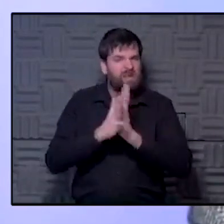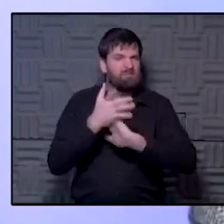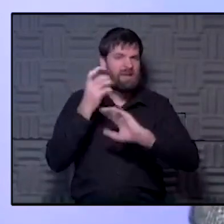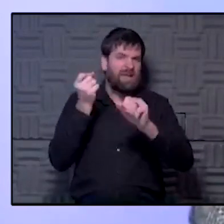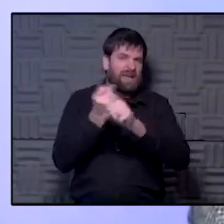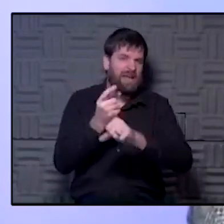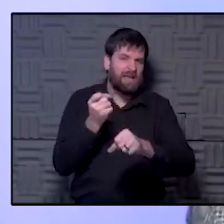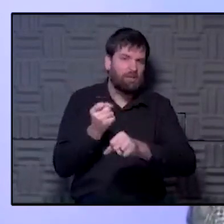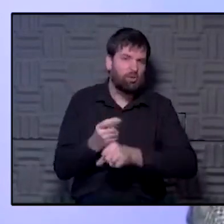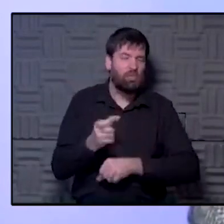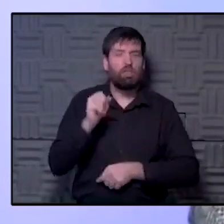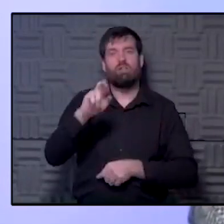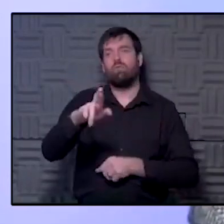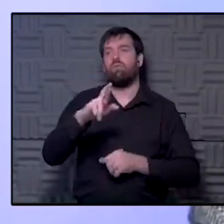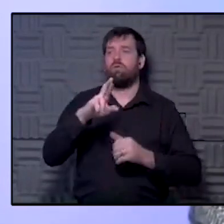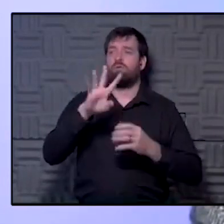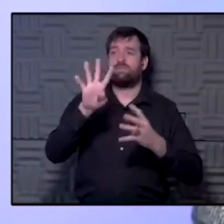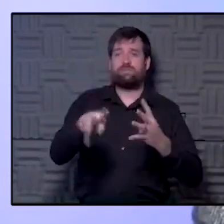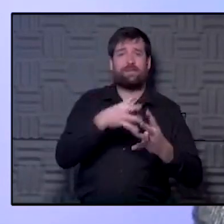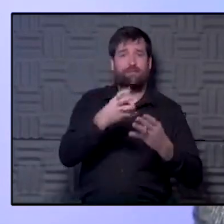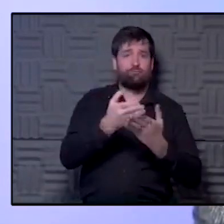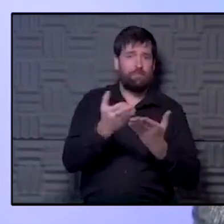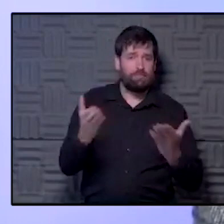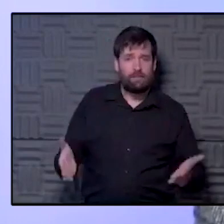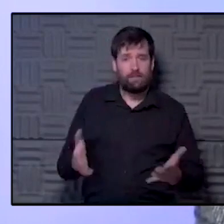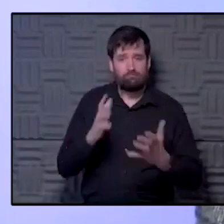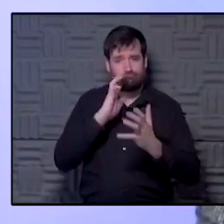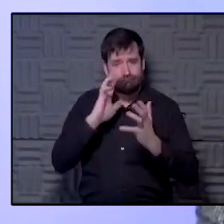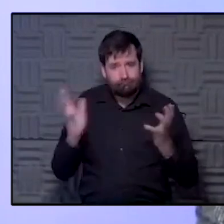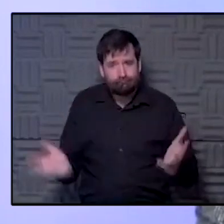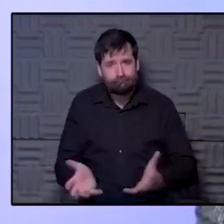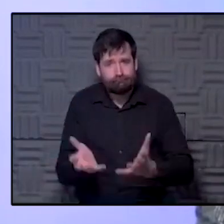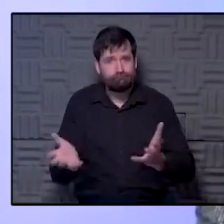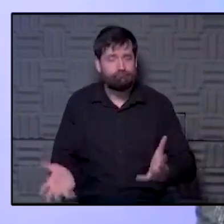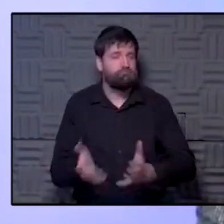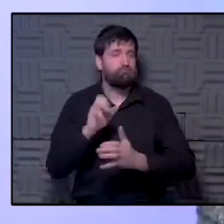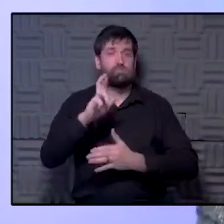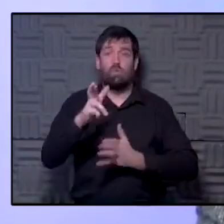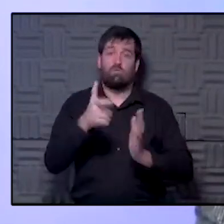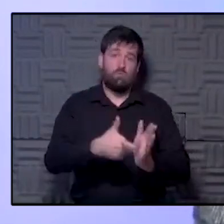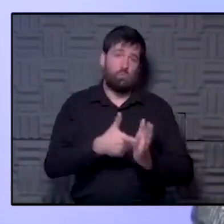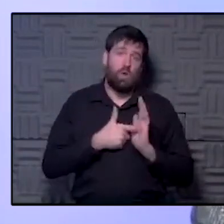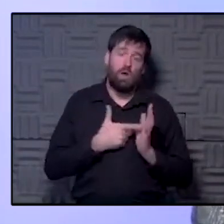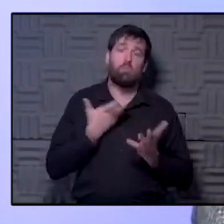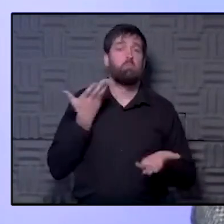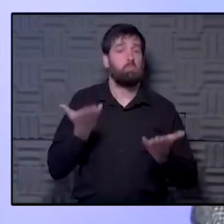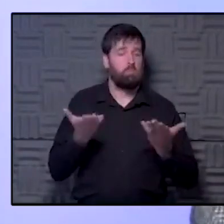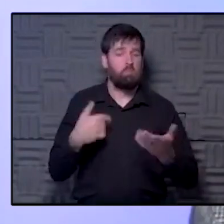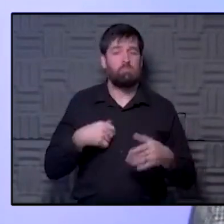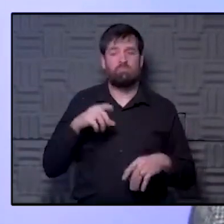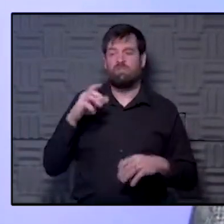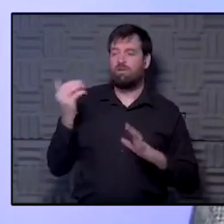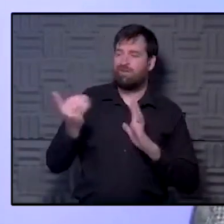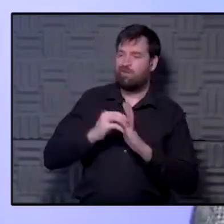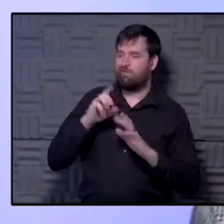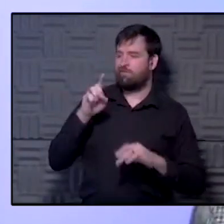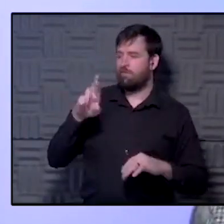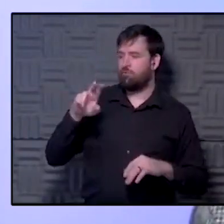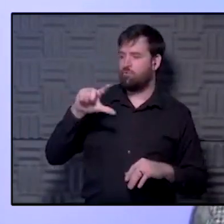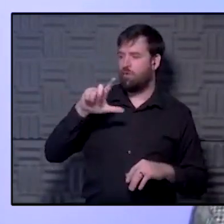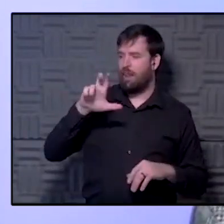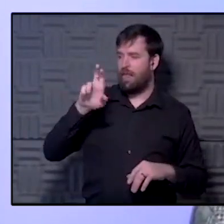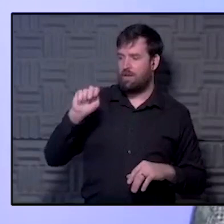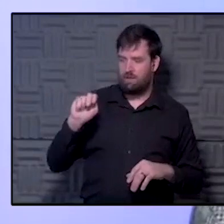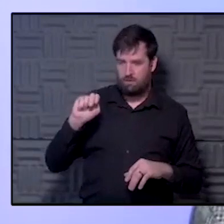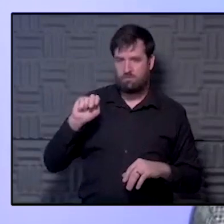routine scheduled thing, and that it's encouraged or part of something required. Again, Dr. Glenn and the sort of ethics